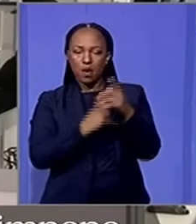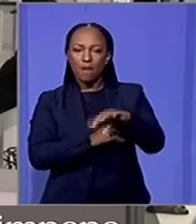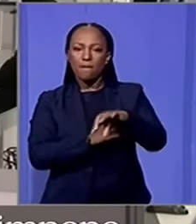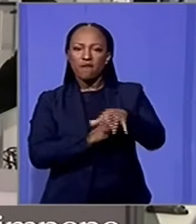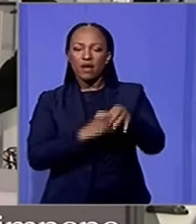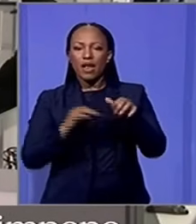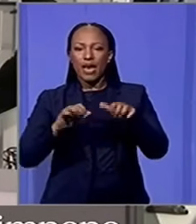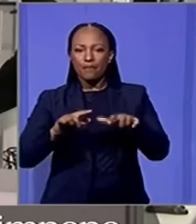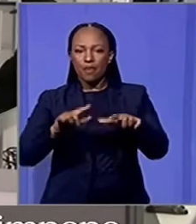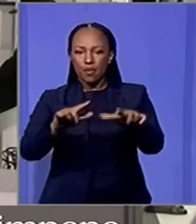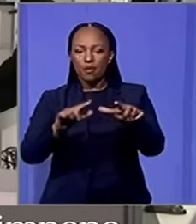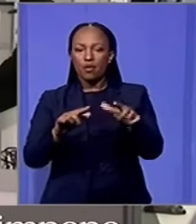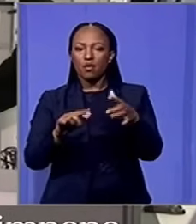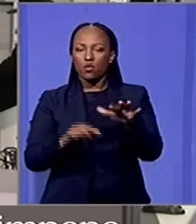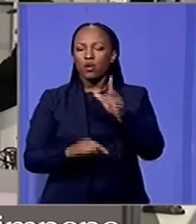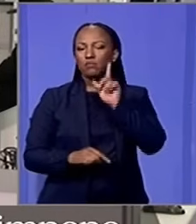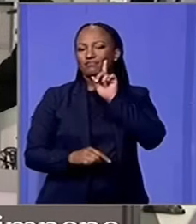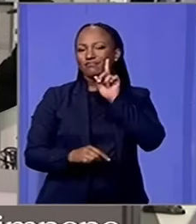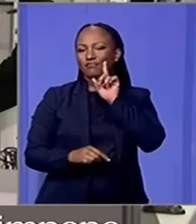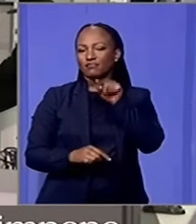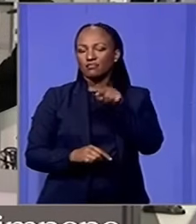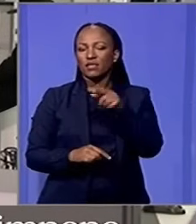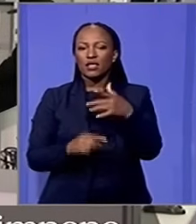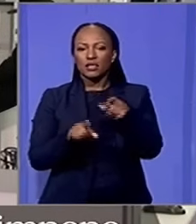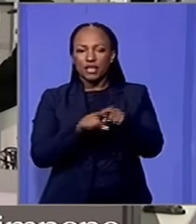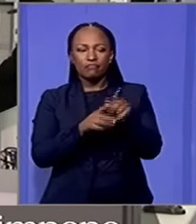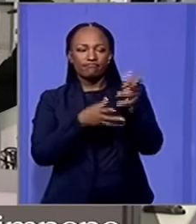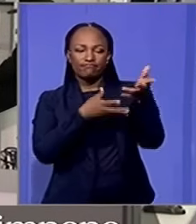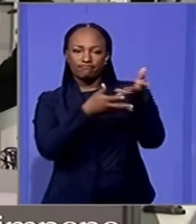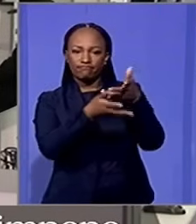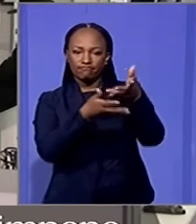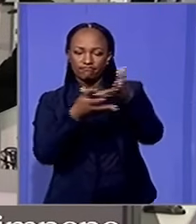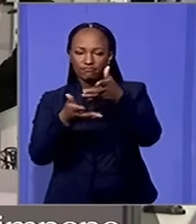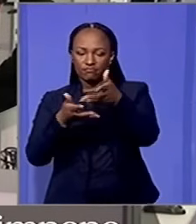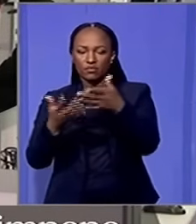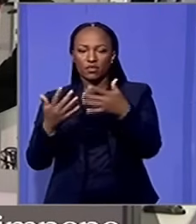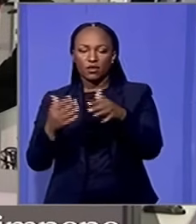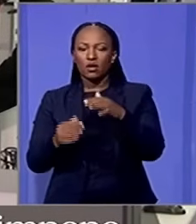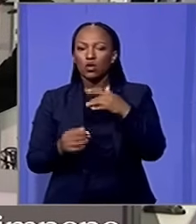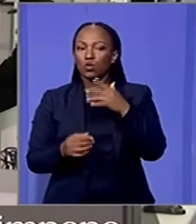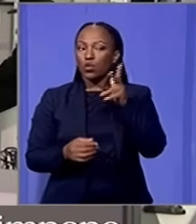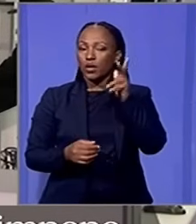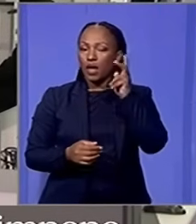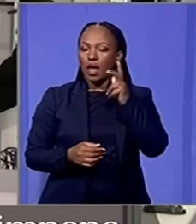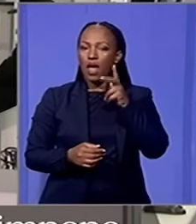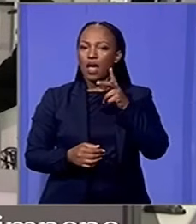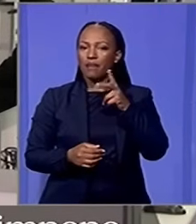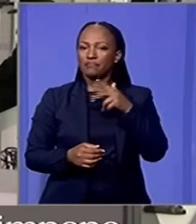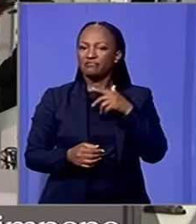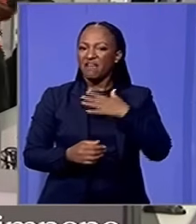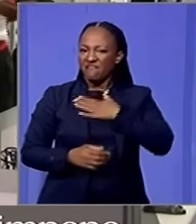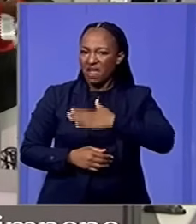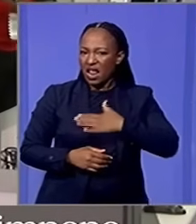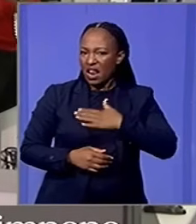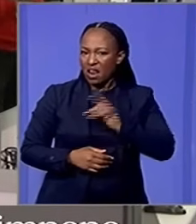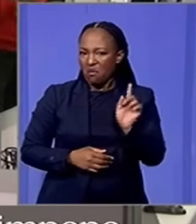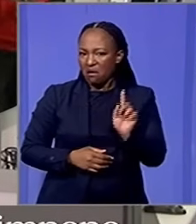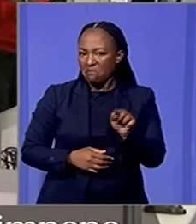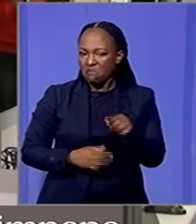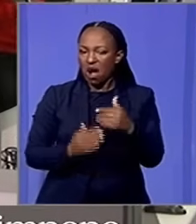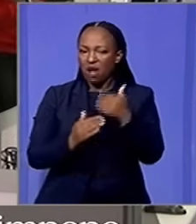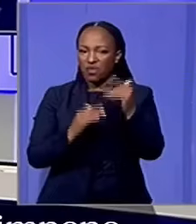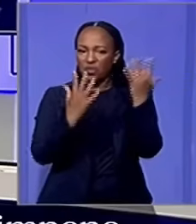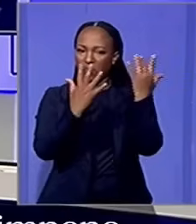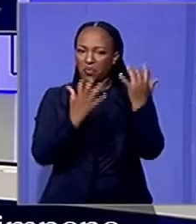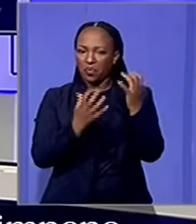ya Limpopo mme re tlile go tswelela pele gape go buisana le makoko otlhe go utlwa maikutlo a bone morago ga dipholo tseno.